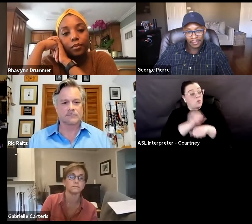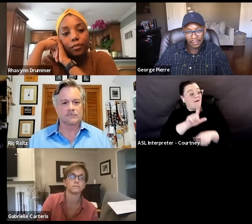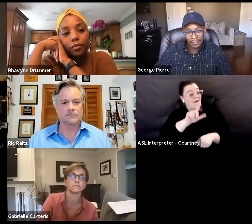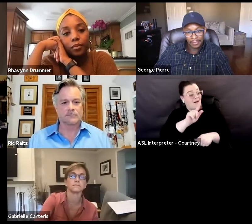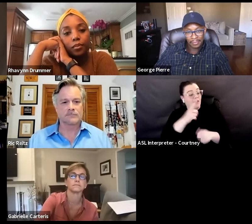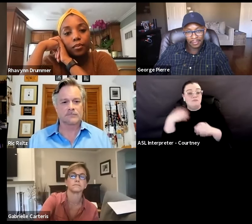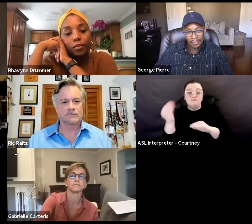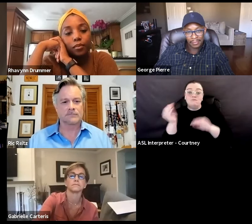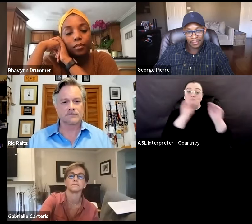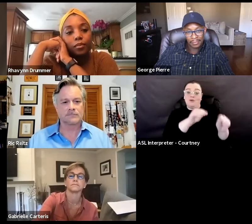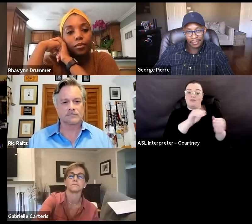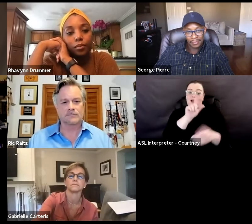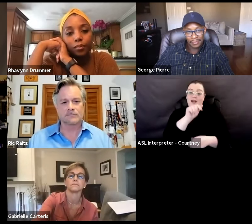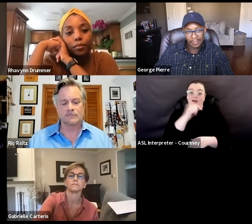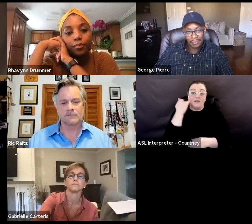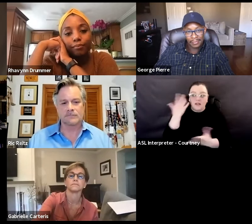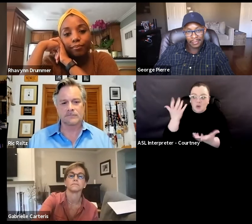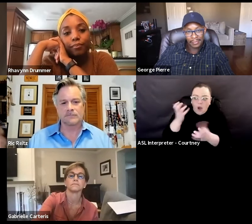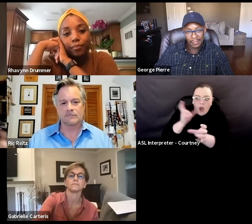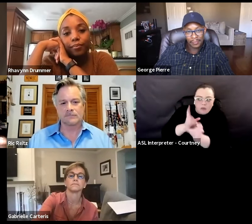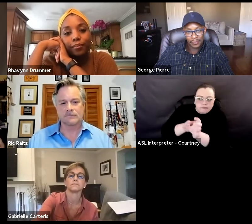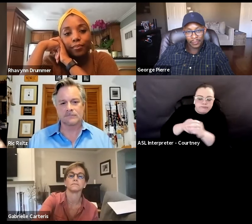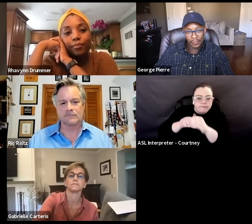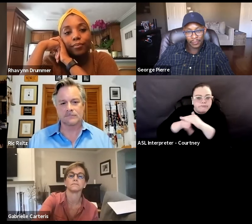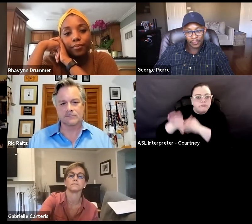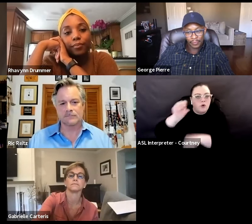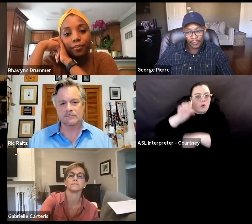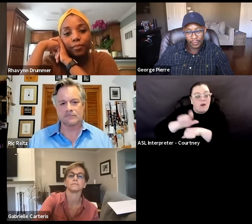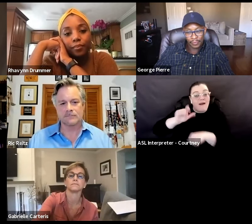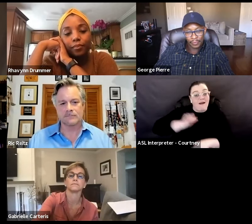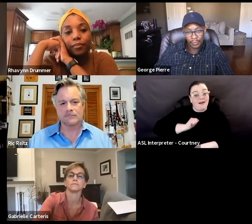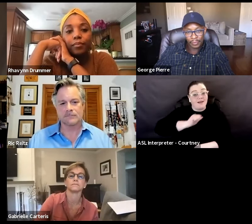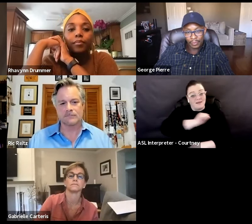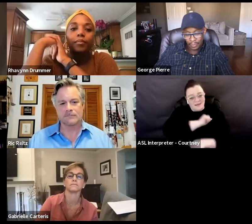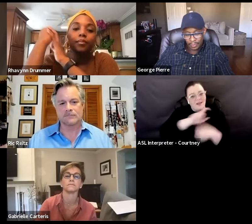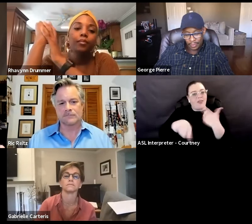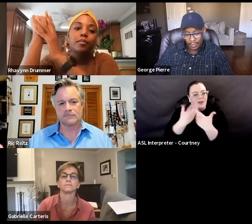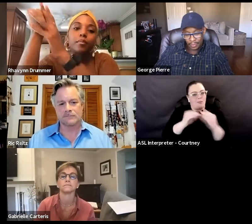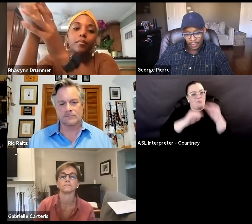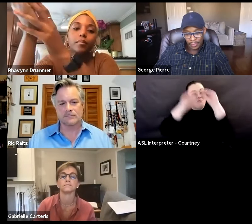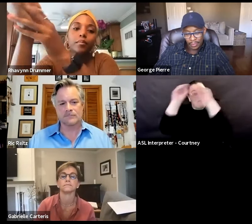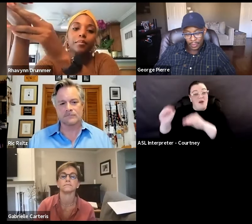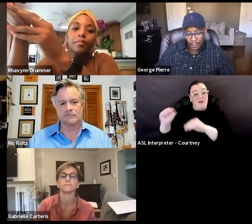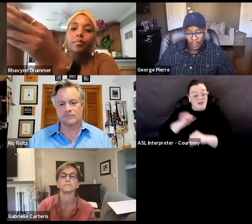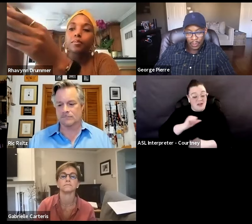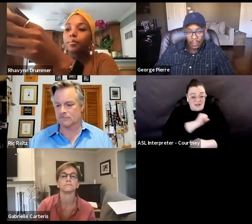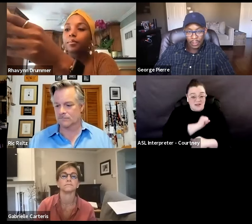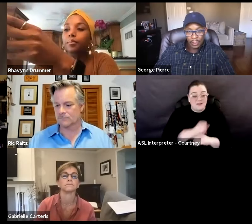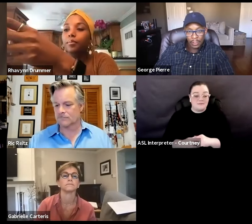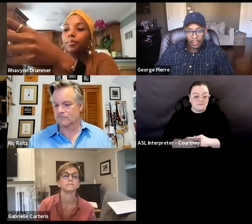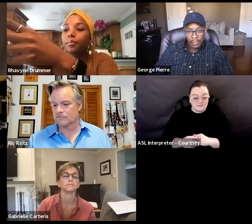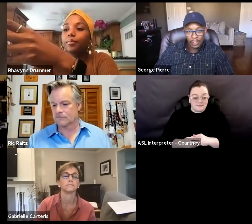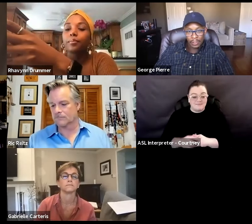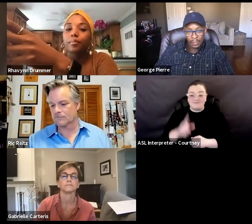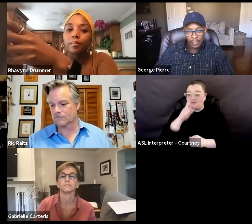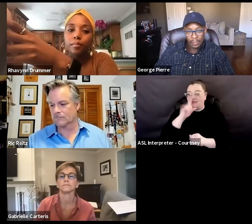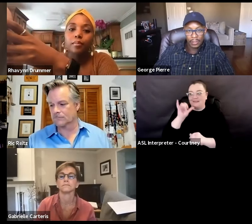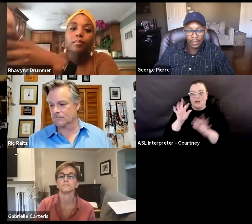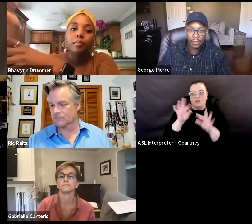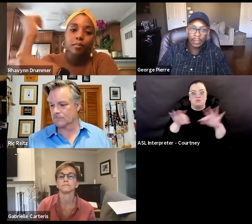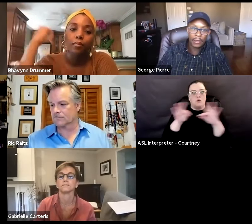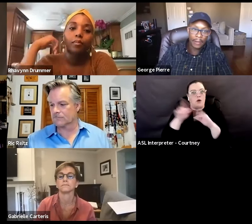then move to Atlanta. Because that literally is where you live. And particularly with everything you've just heard about COVID, it's becoming